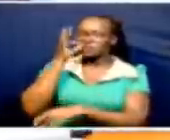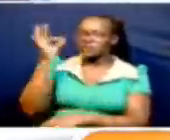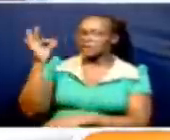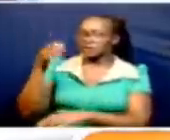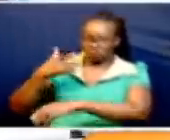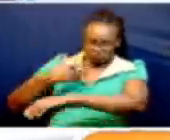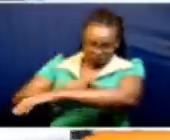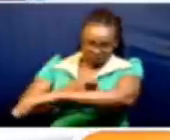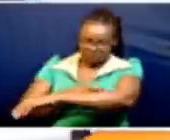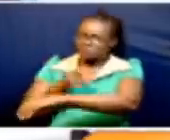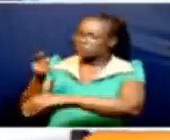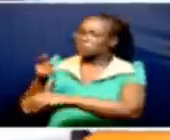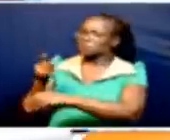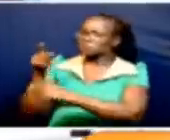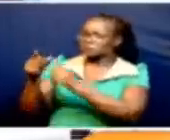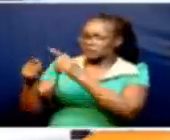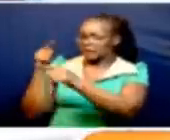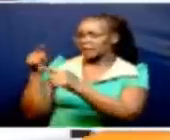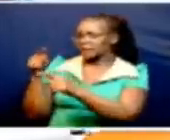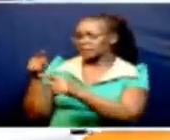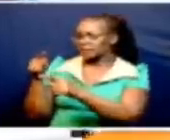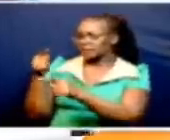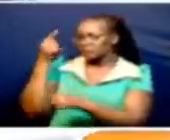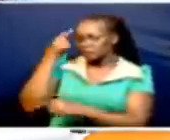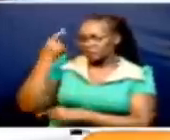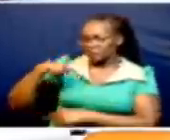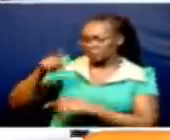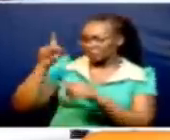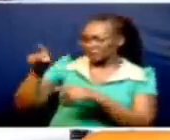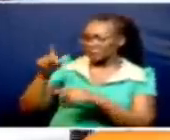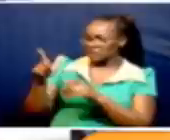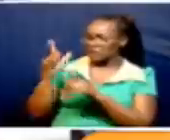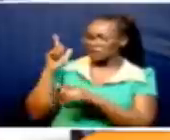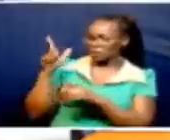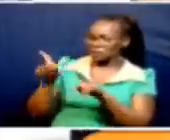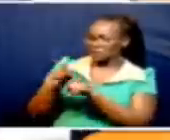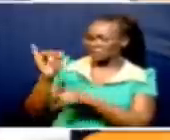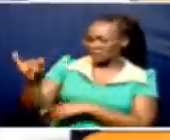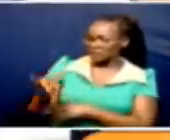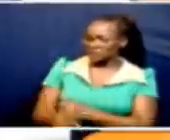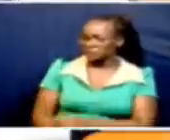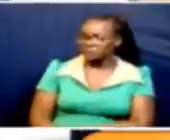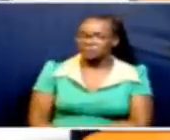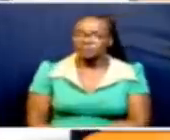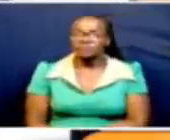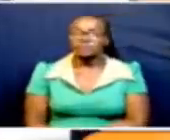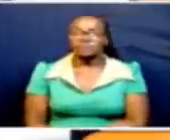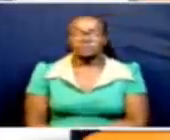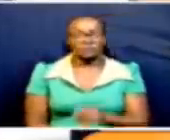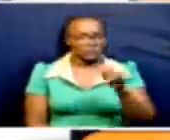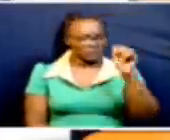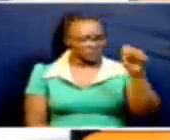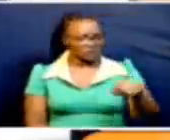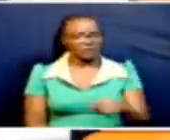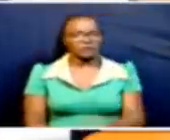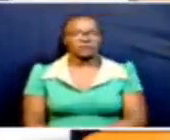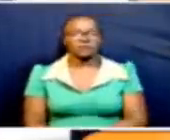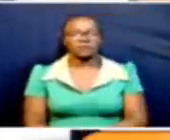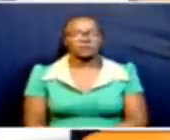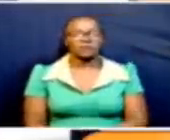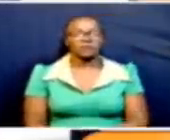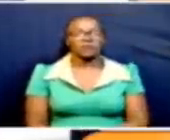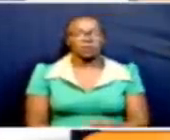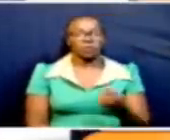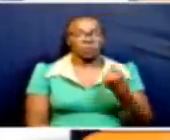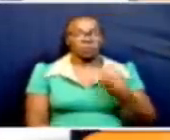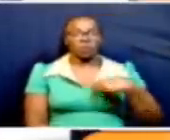as stringent as that? Do you think, do we need a law like that here? Yeah, we need a tougher law. You know, a law that is